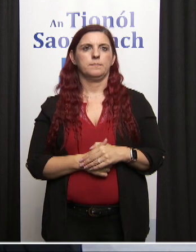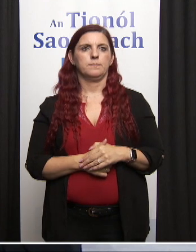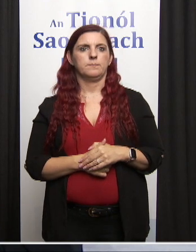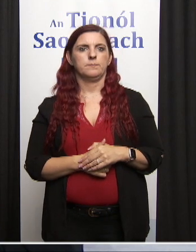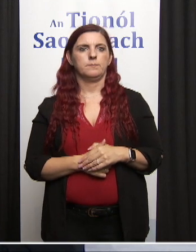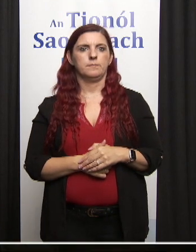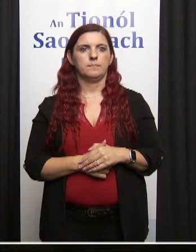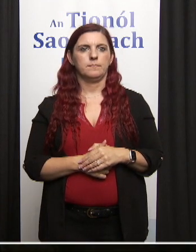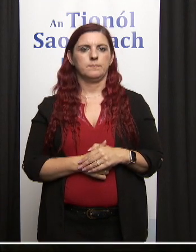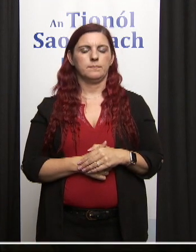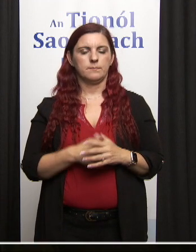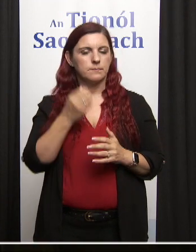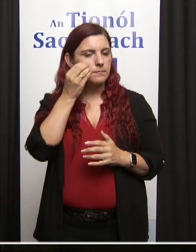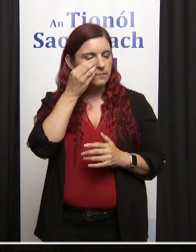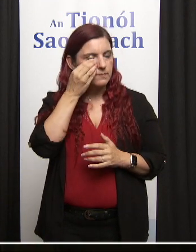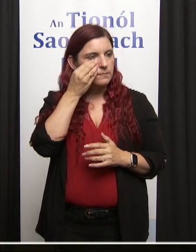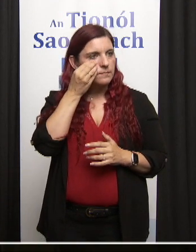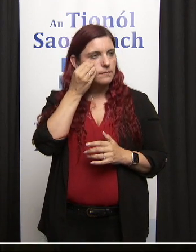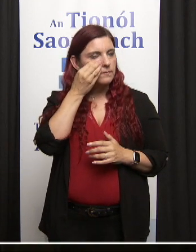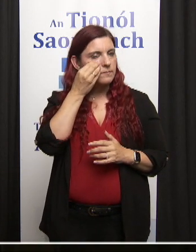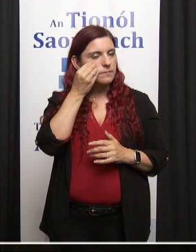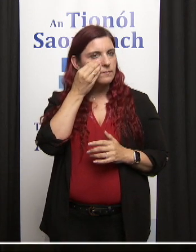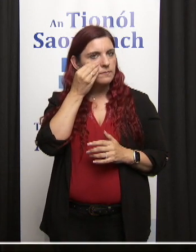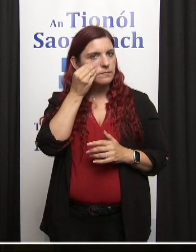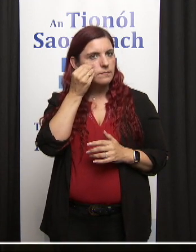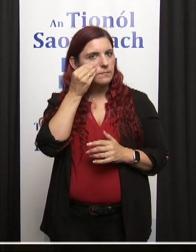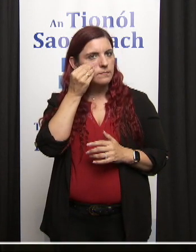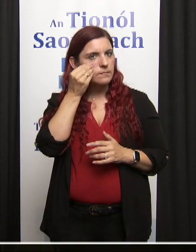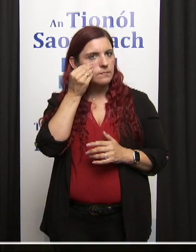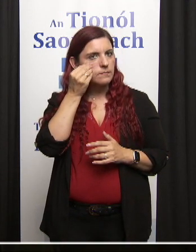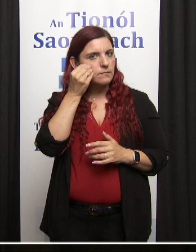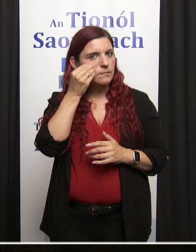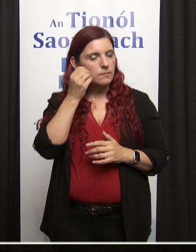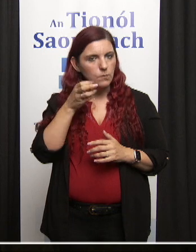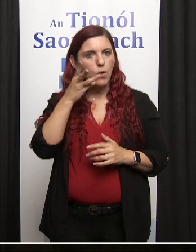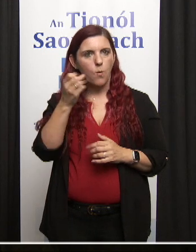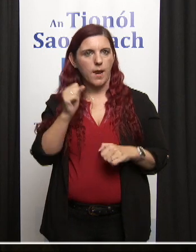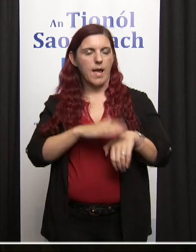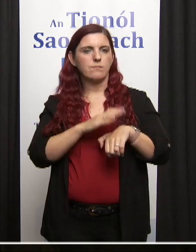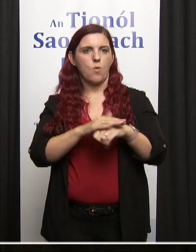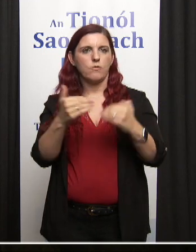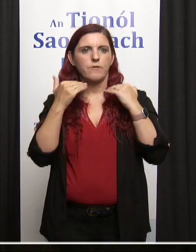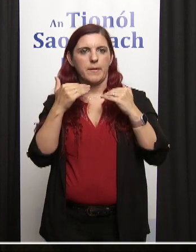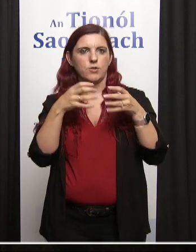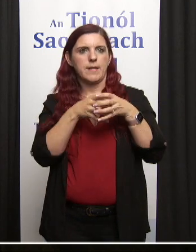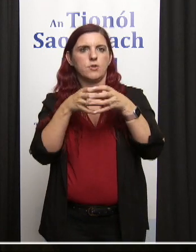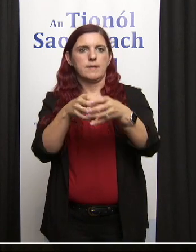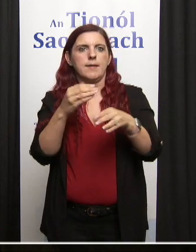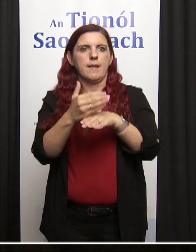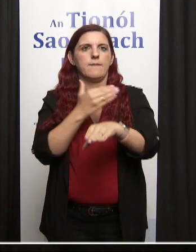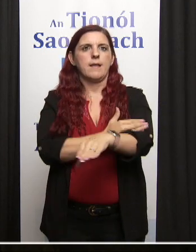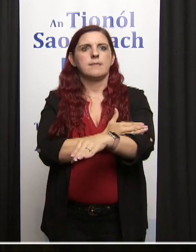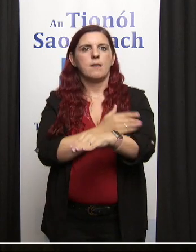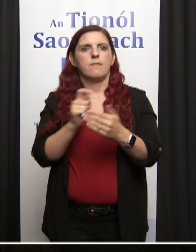on the 1st of October, we will have information sessions in advance of the voting, and because we'll be doing phased